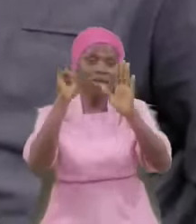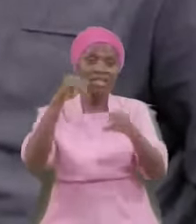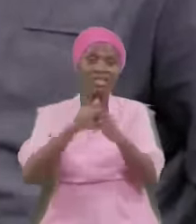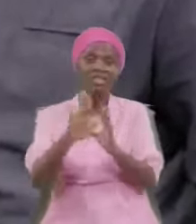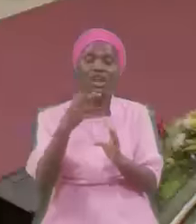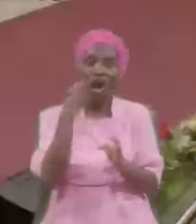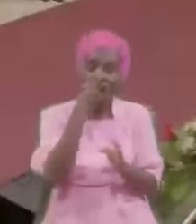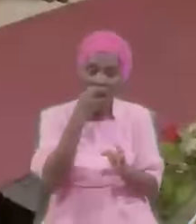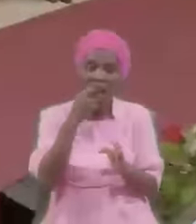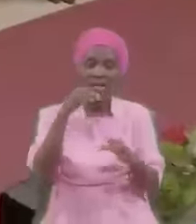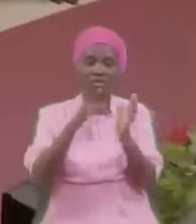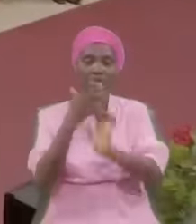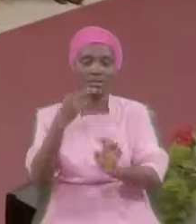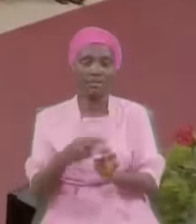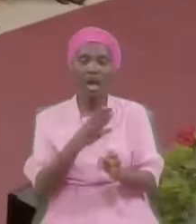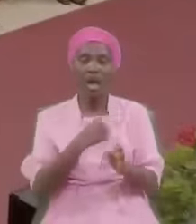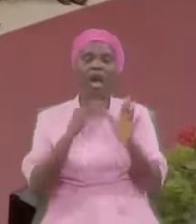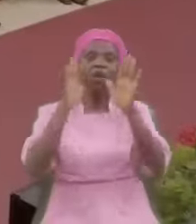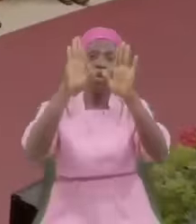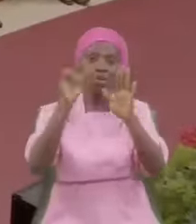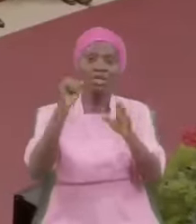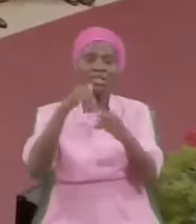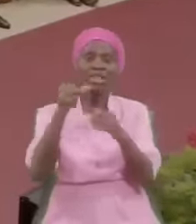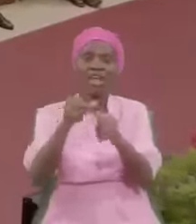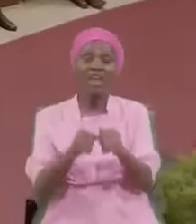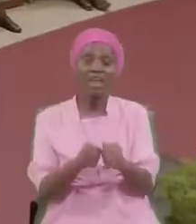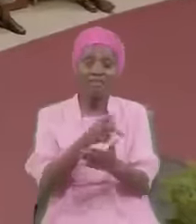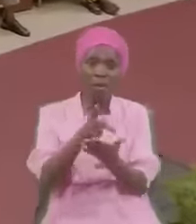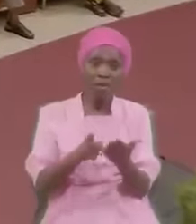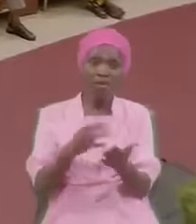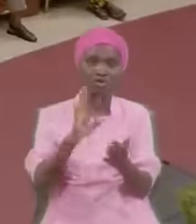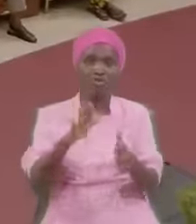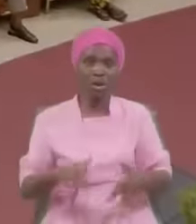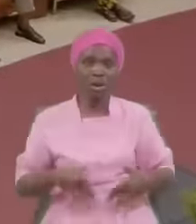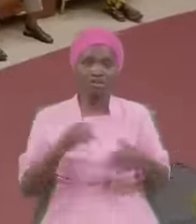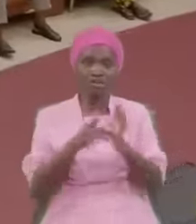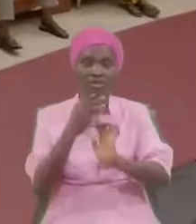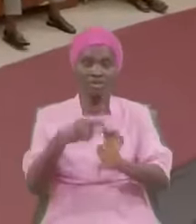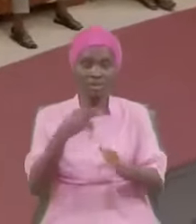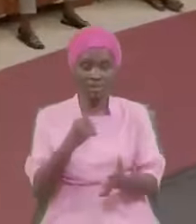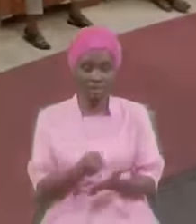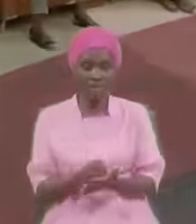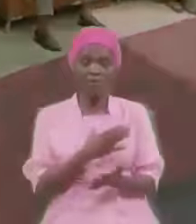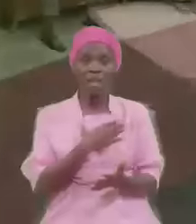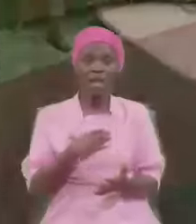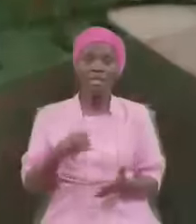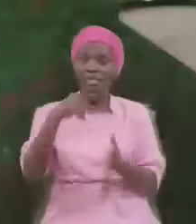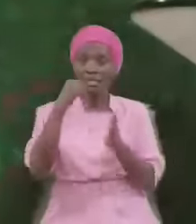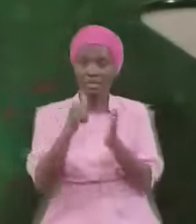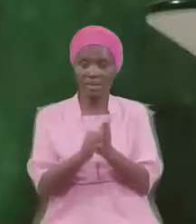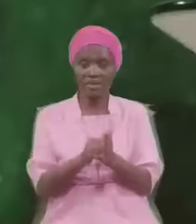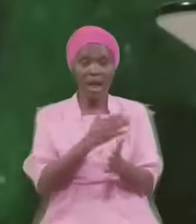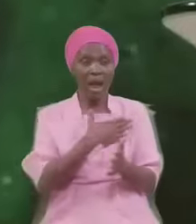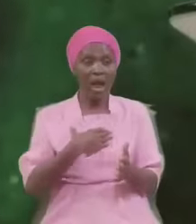pronouncement and wonders in every part of your life in Jesus' name. And it says, and my